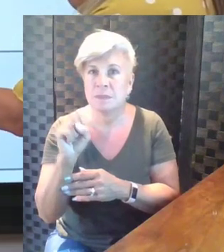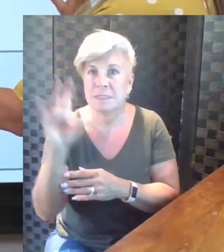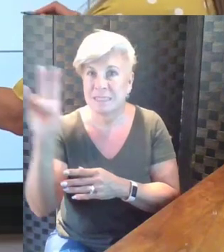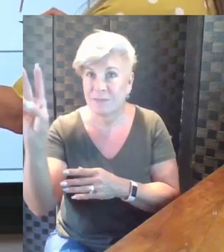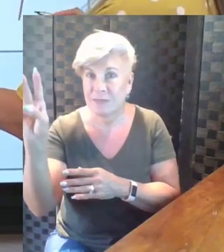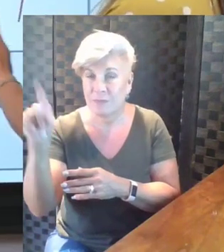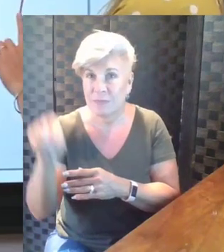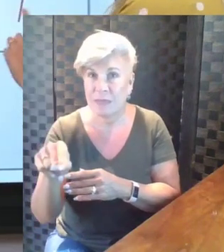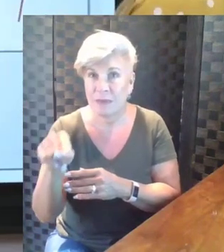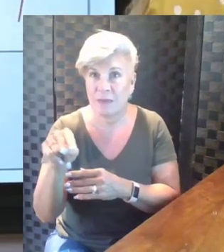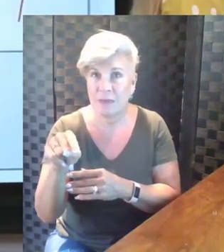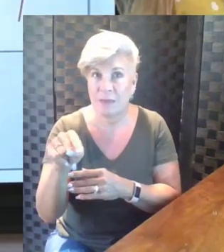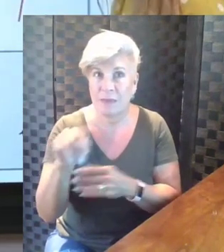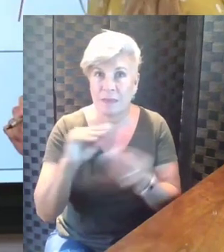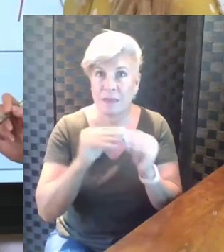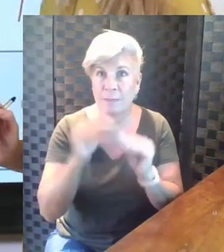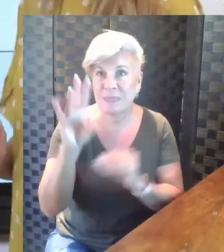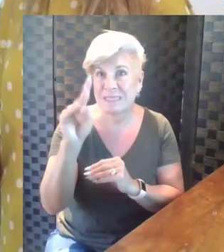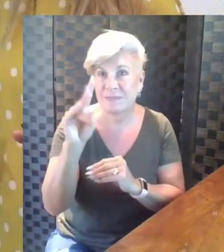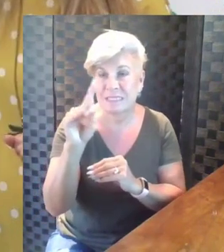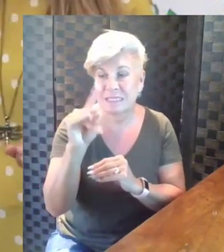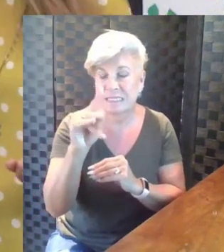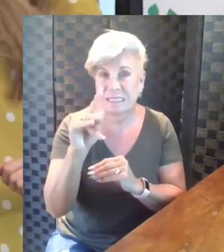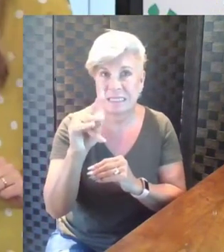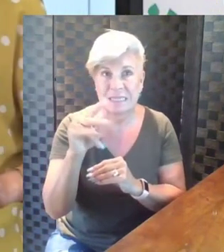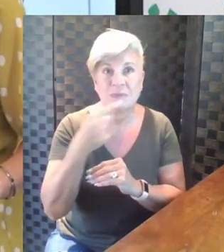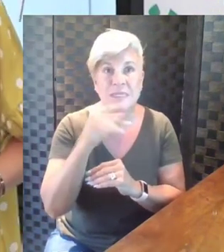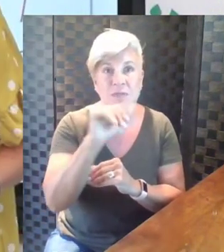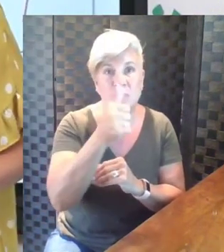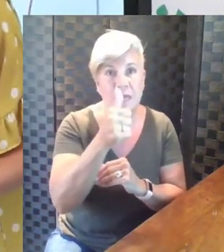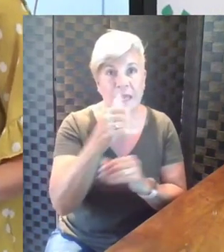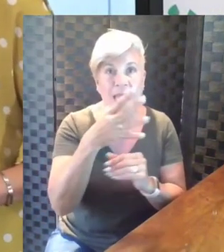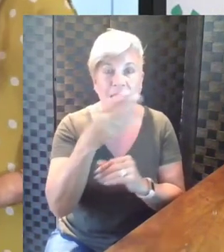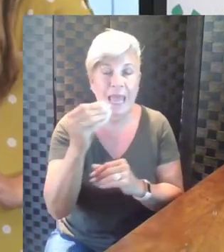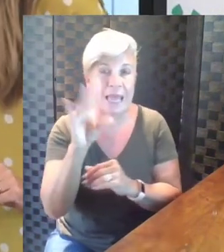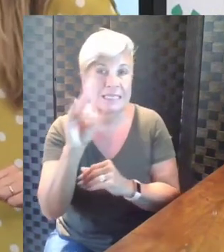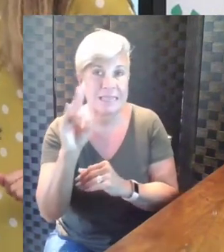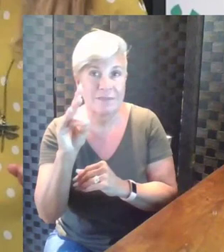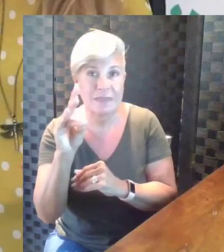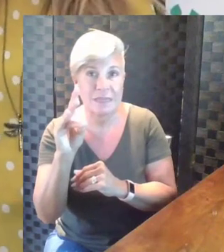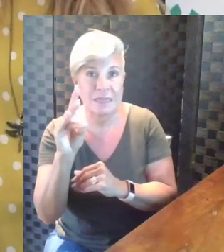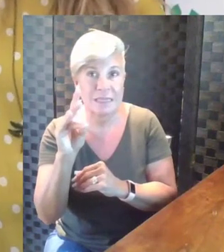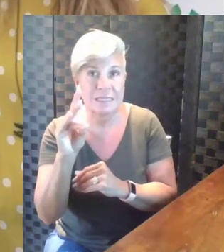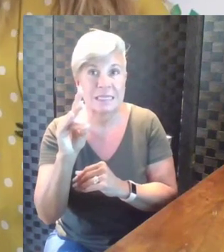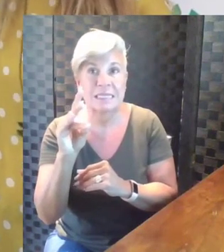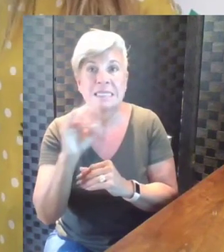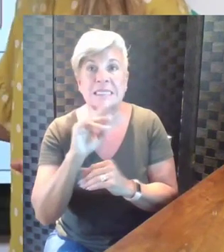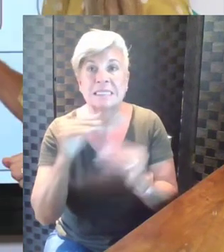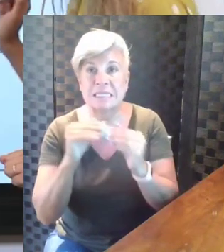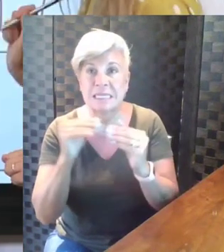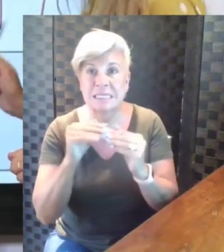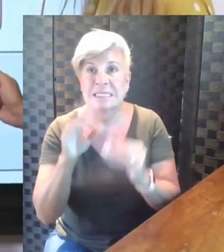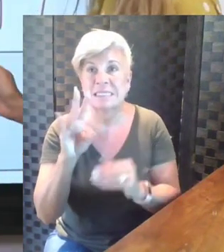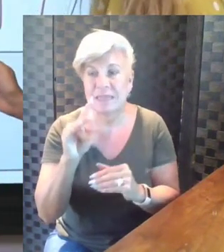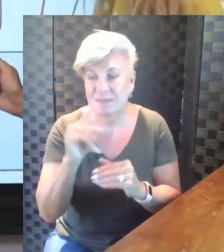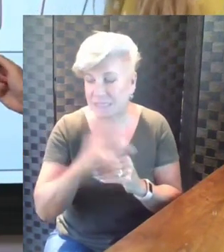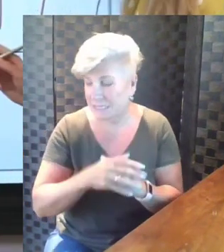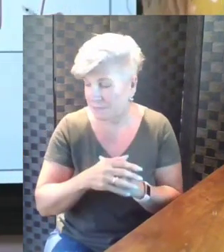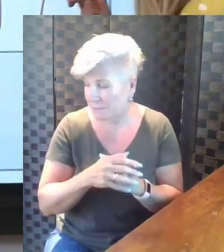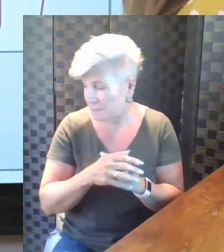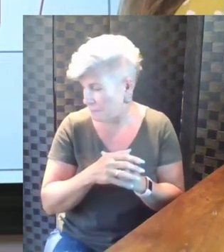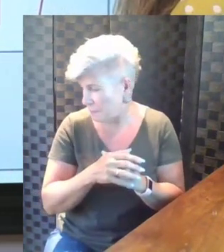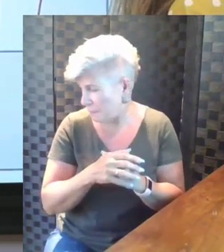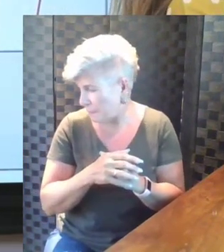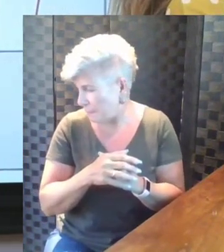my 7 in the ones place, and our number is 17. So we could say a group of 10 and 7 more ones is